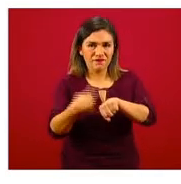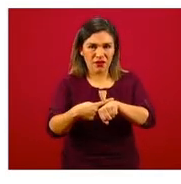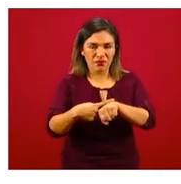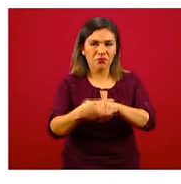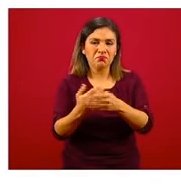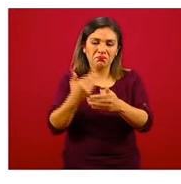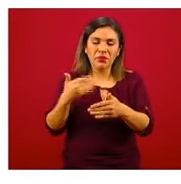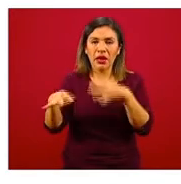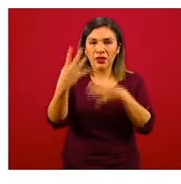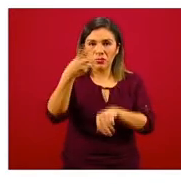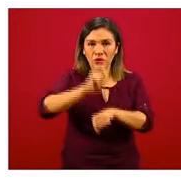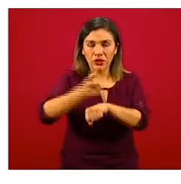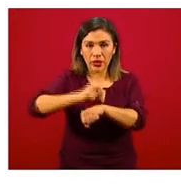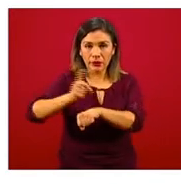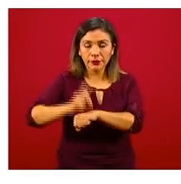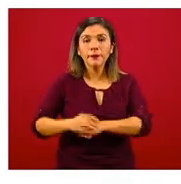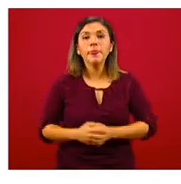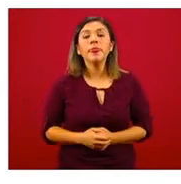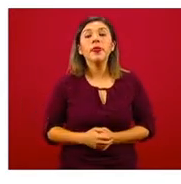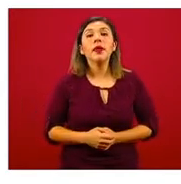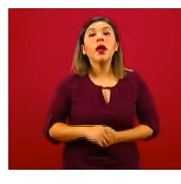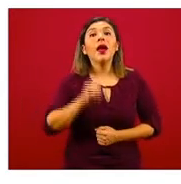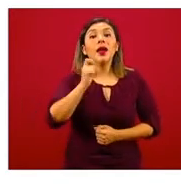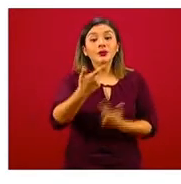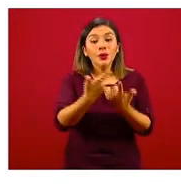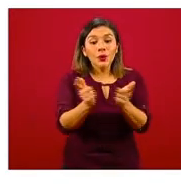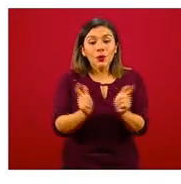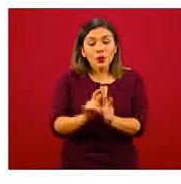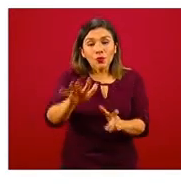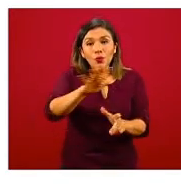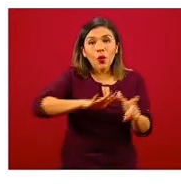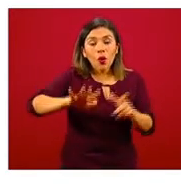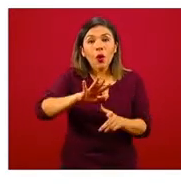14,153 active confirmed cases.